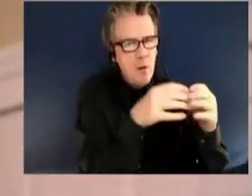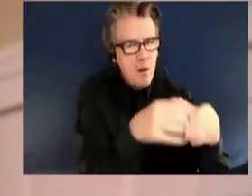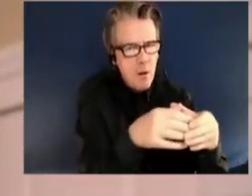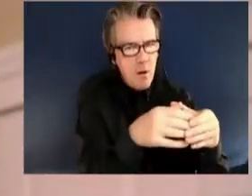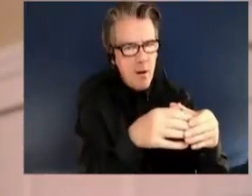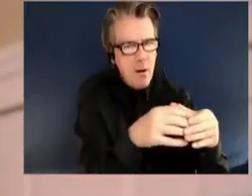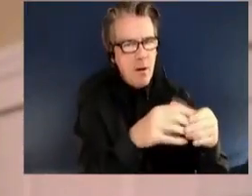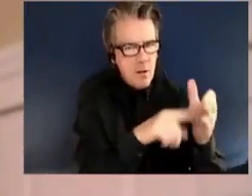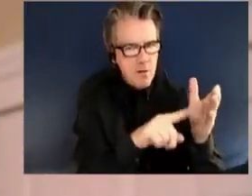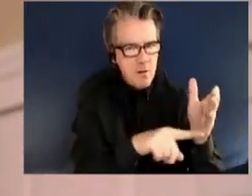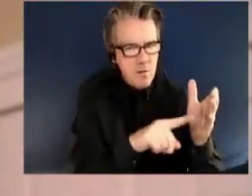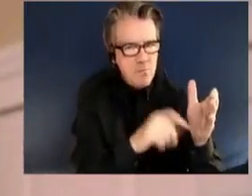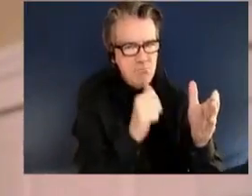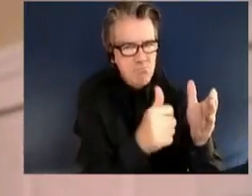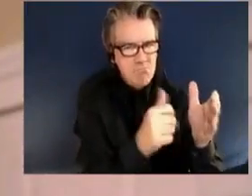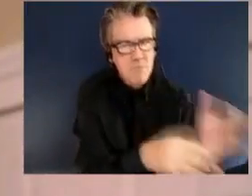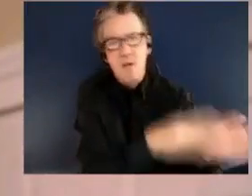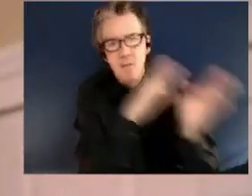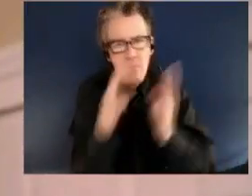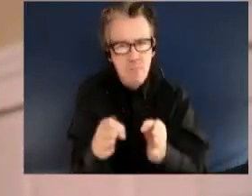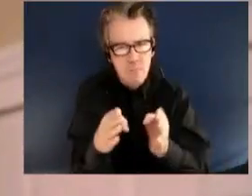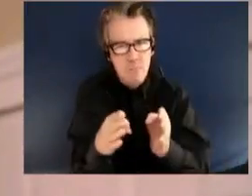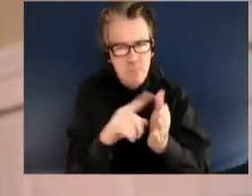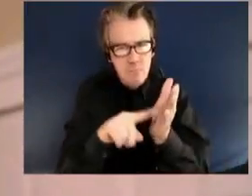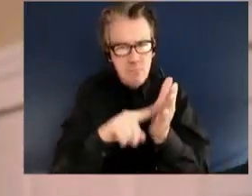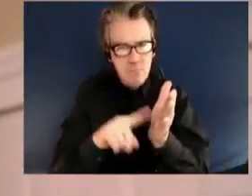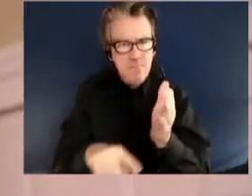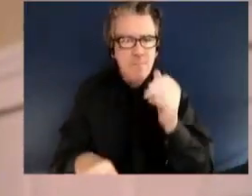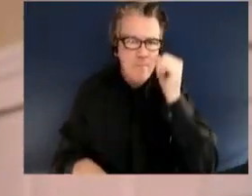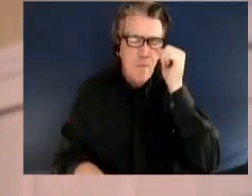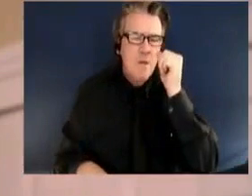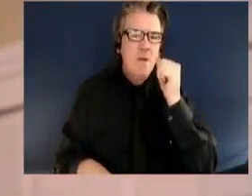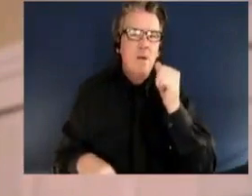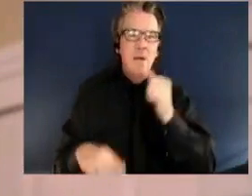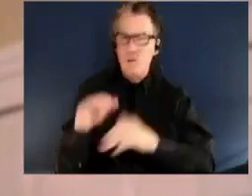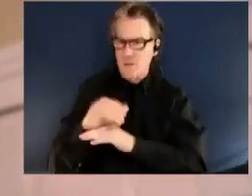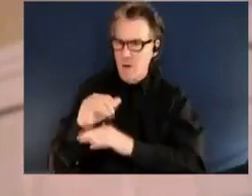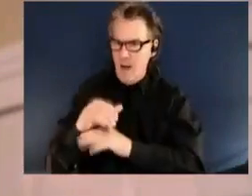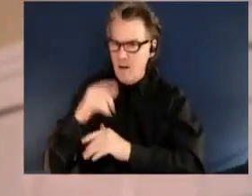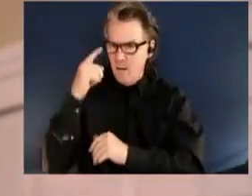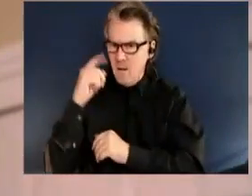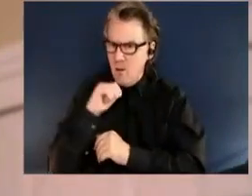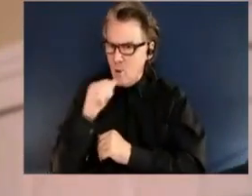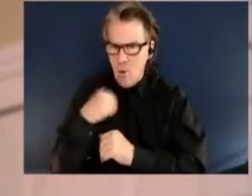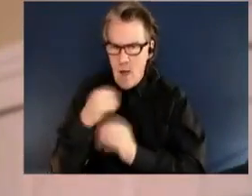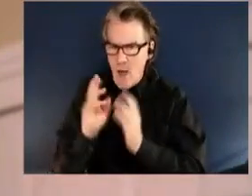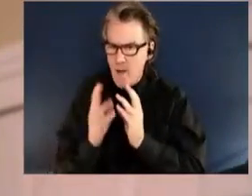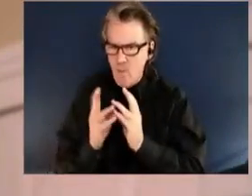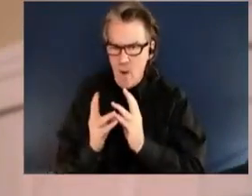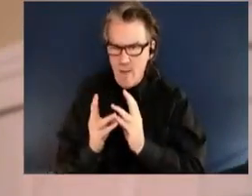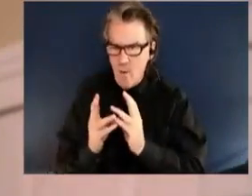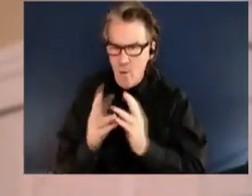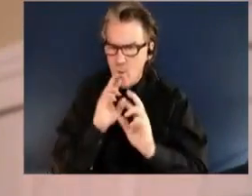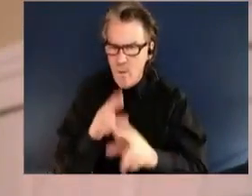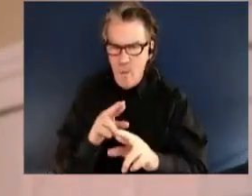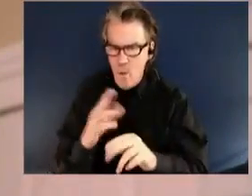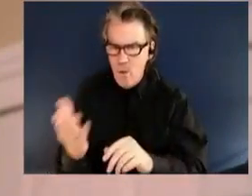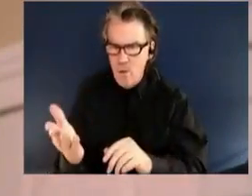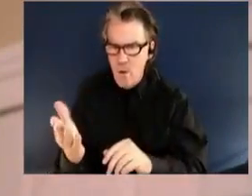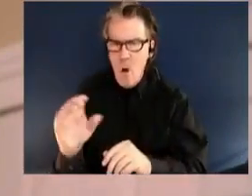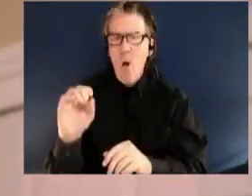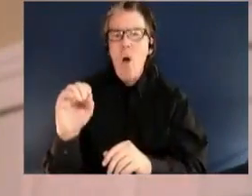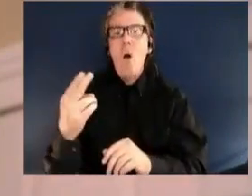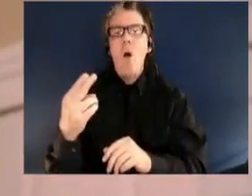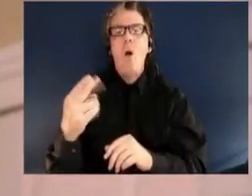I know we don't have Scott Strenfeld with us tonight, but I know you've been speaking with the meteorologist. Do we anticipate another PSPS event in the